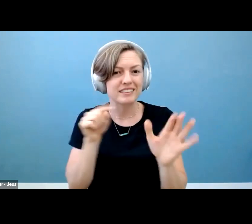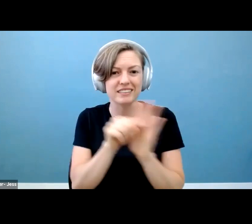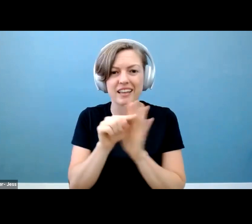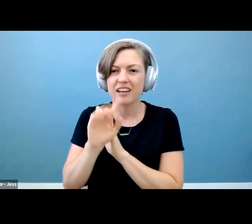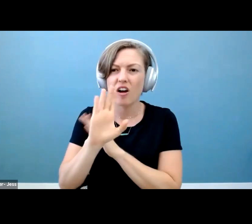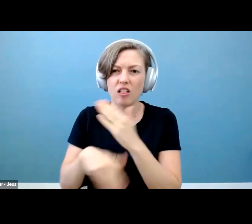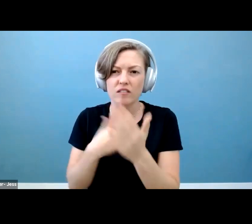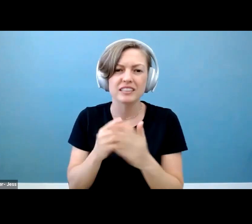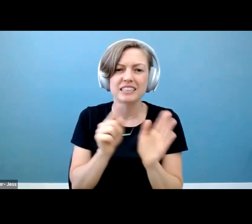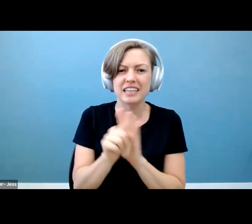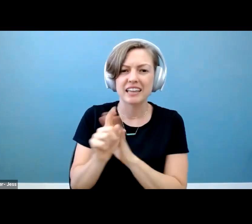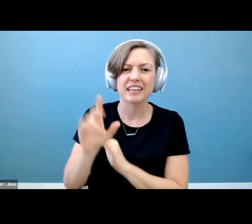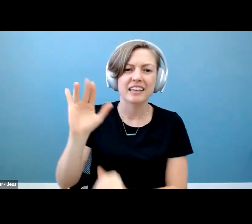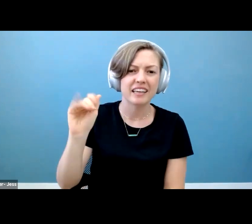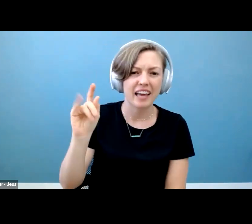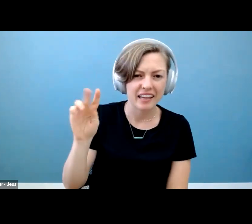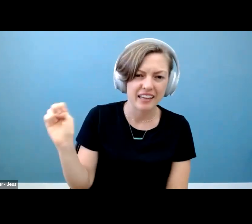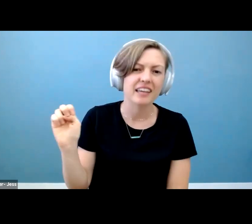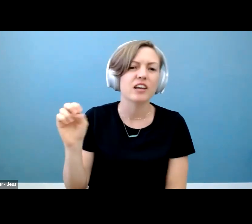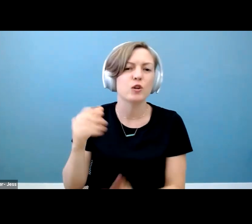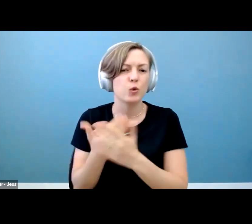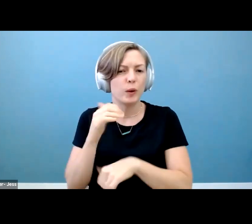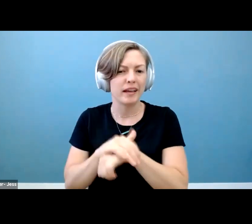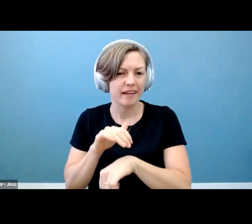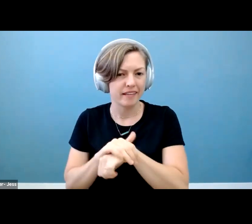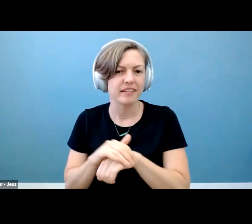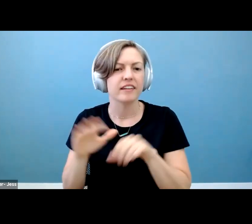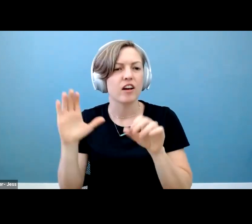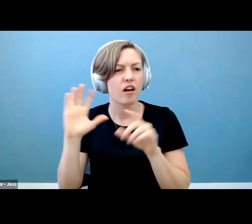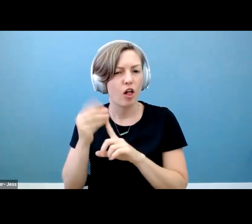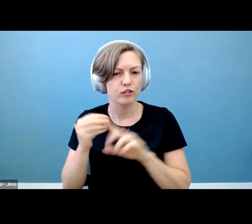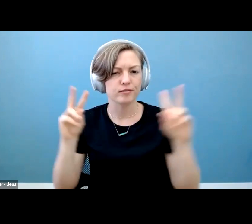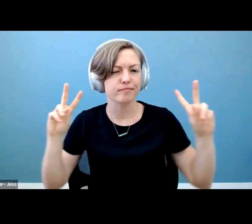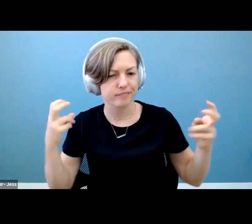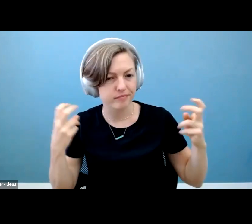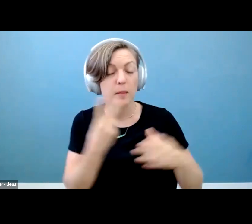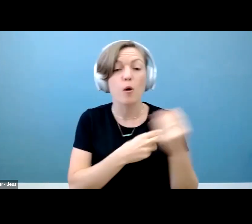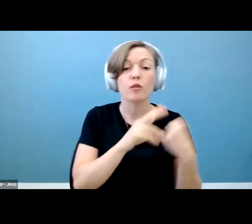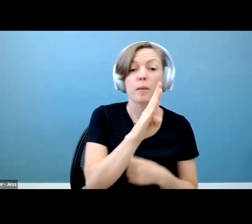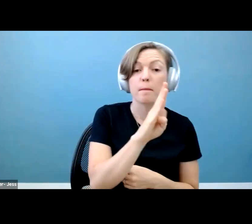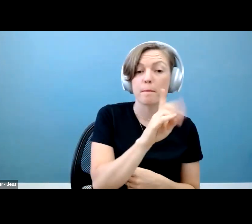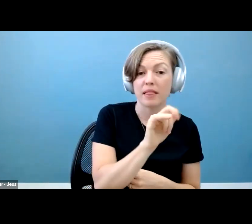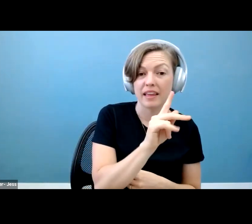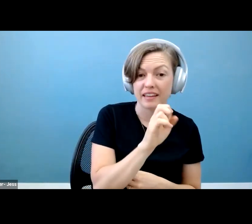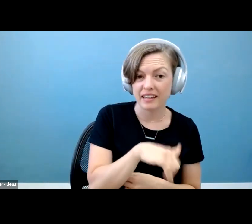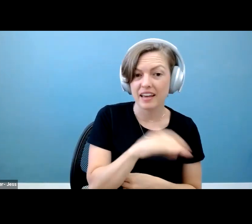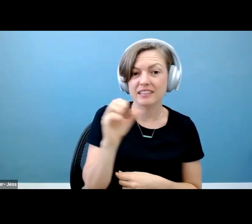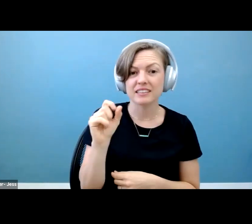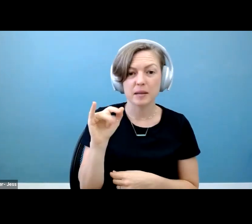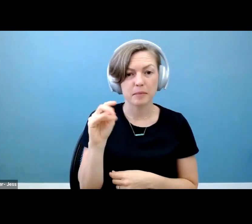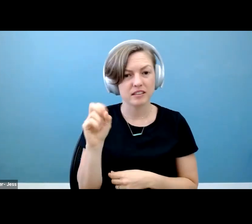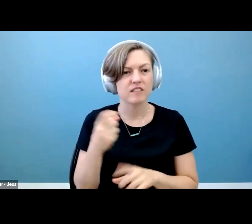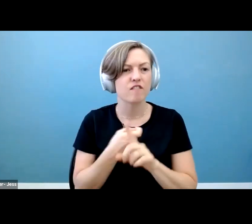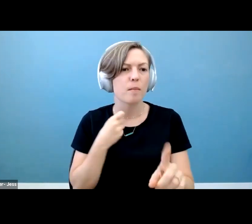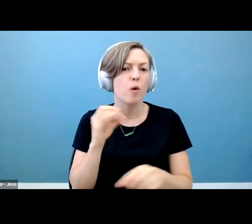off Yankee New England culture, end quote. Both Blakey and Fitzsimmons are from out of state, Ohio